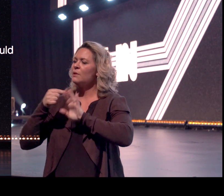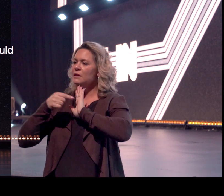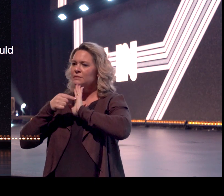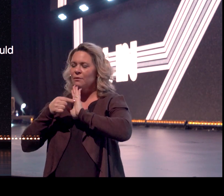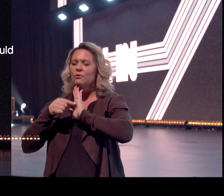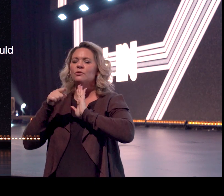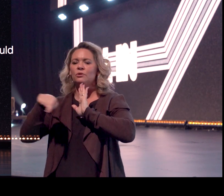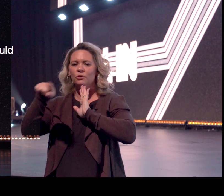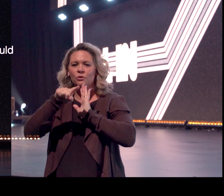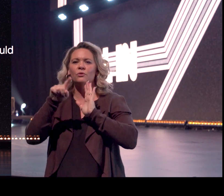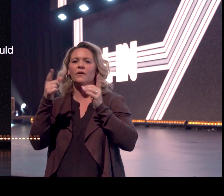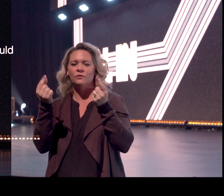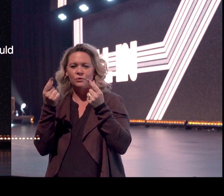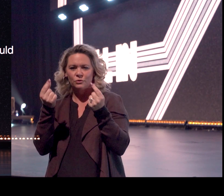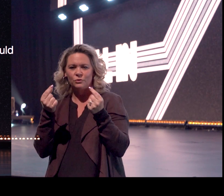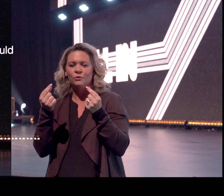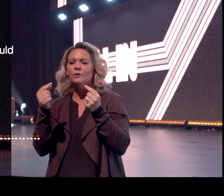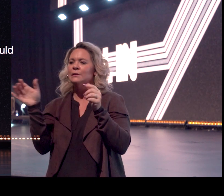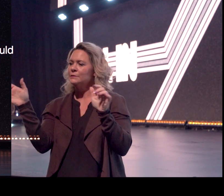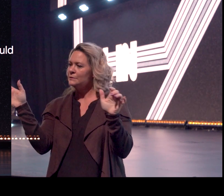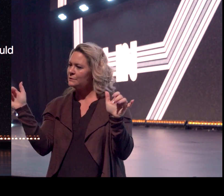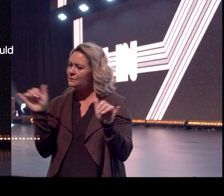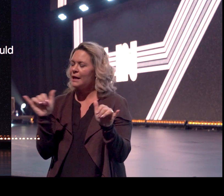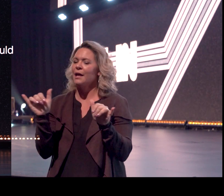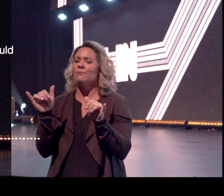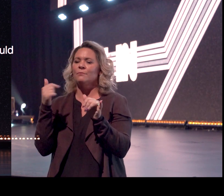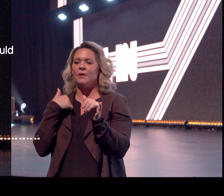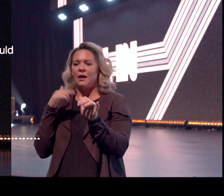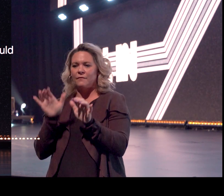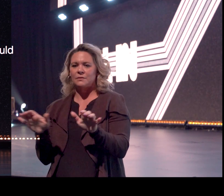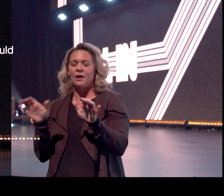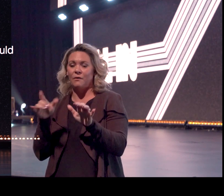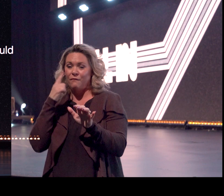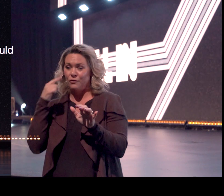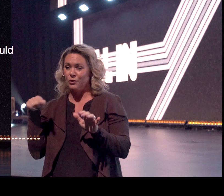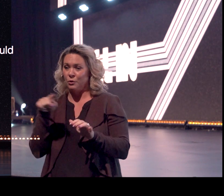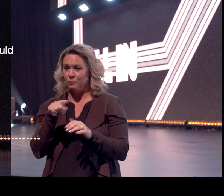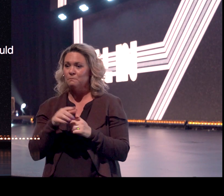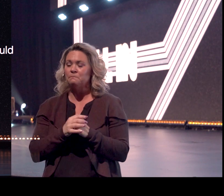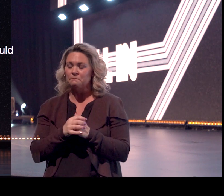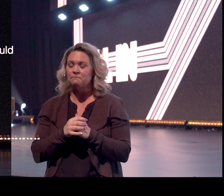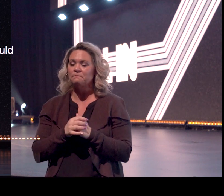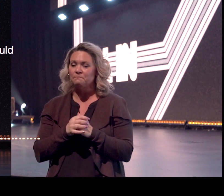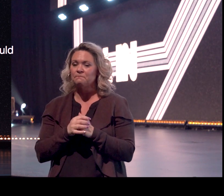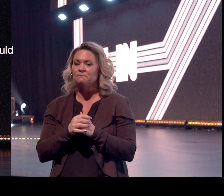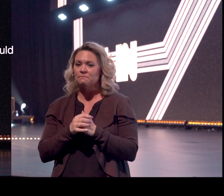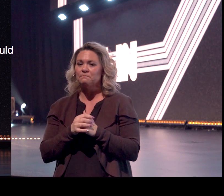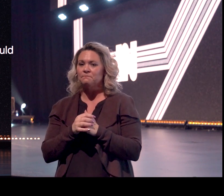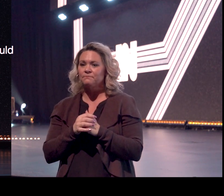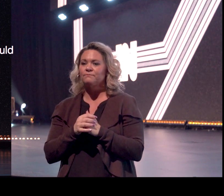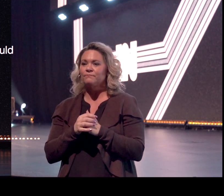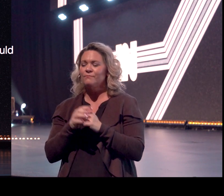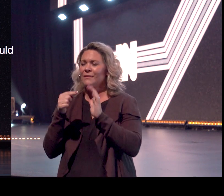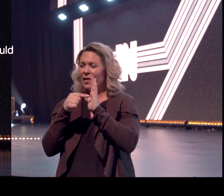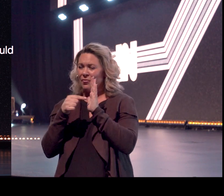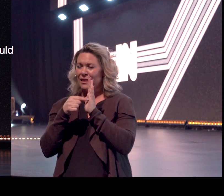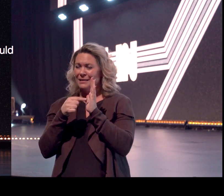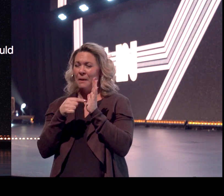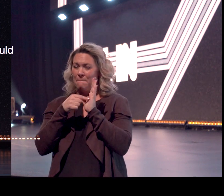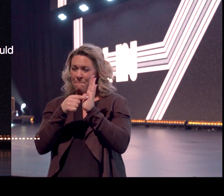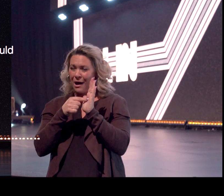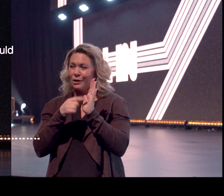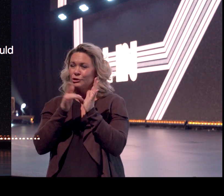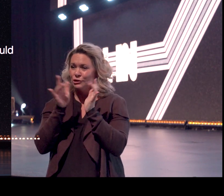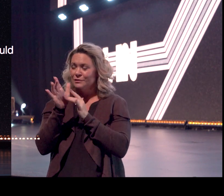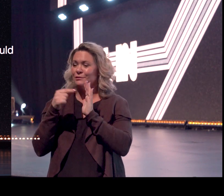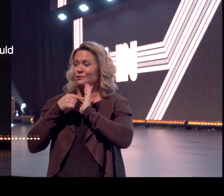I've set you an example, you should do as I have done for you. This